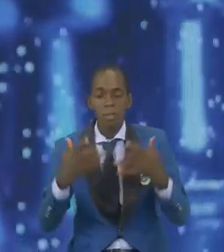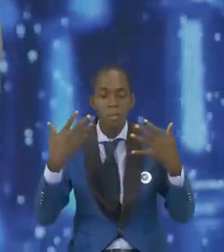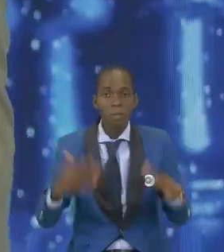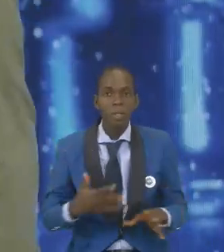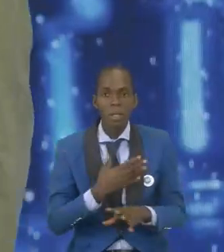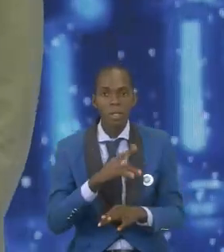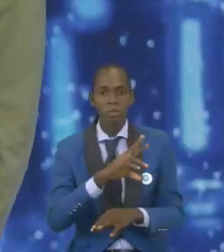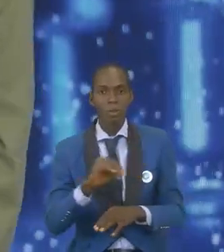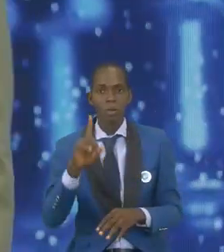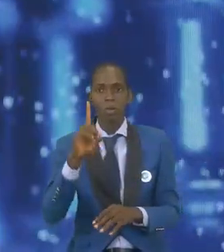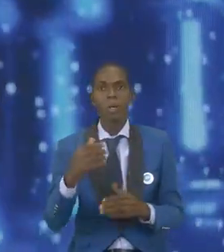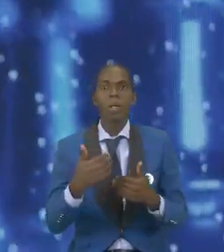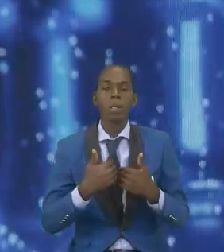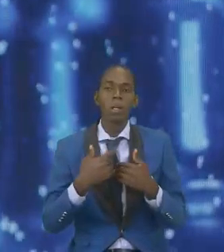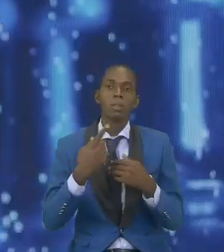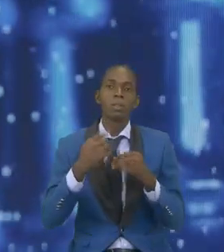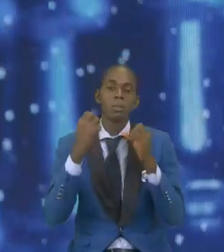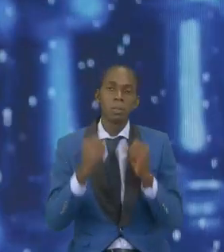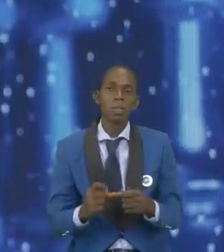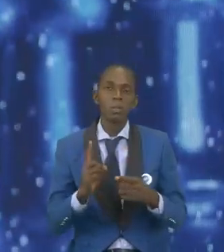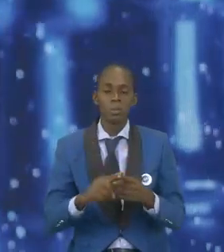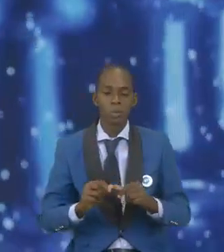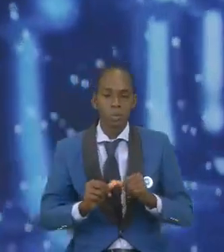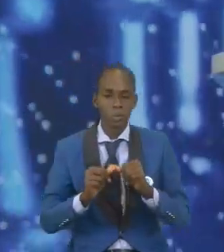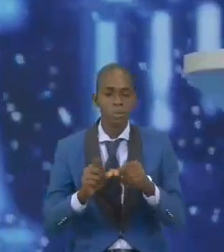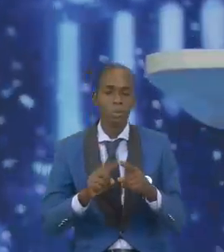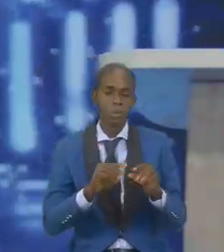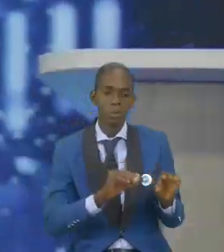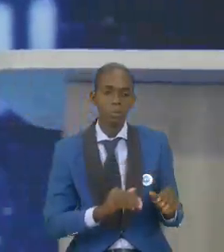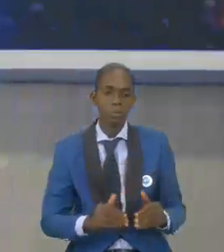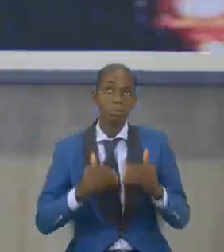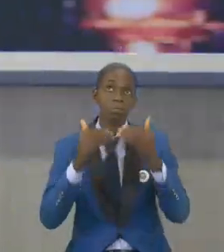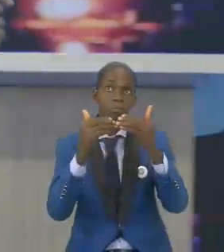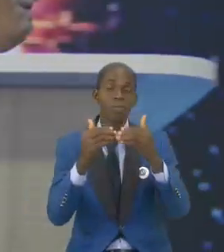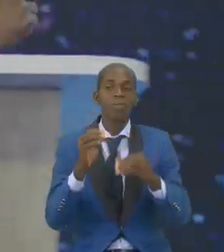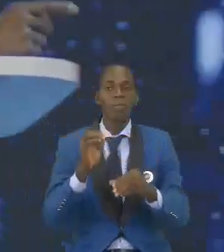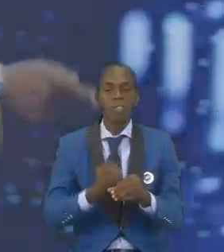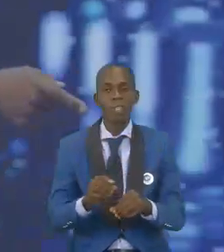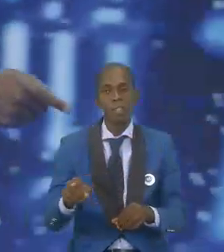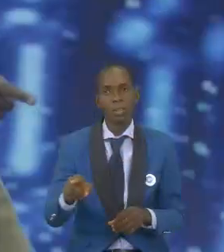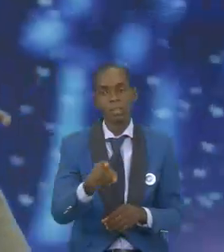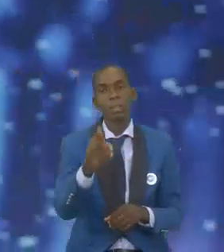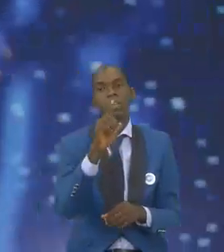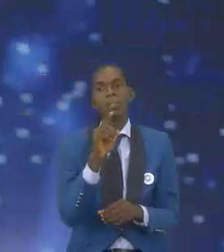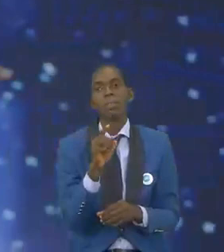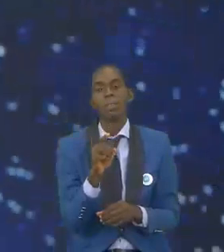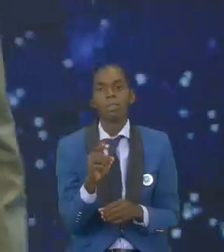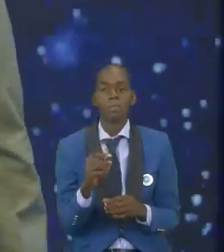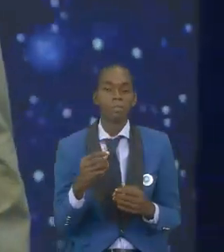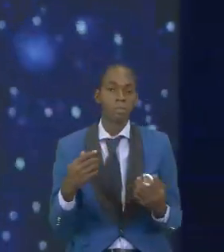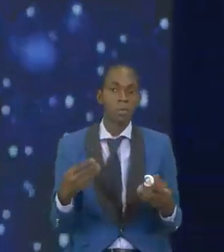advancing in their adversity. The reason why we're here is